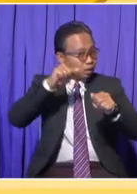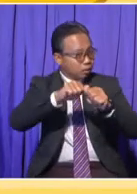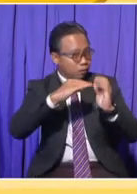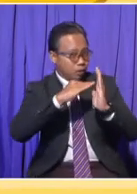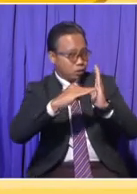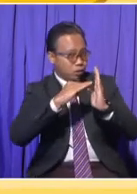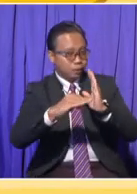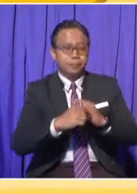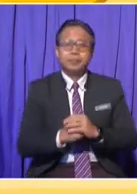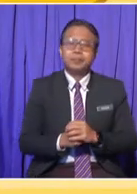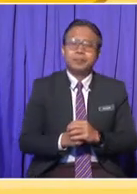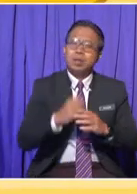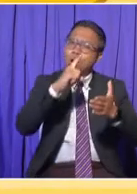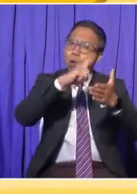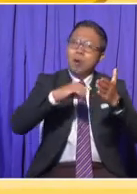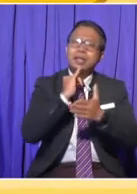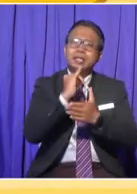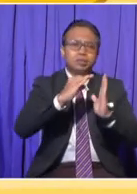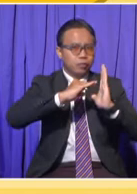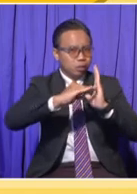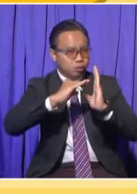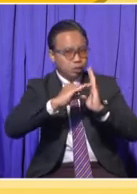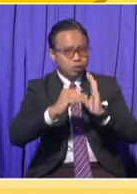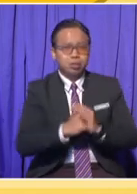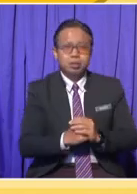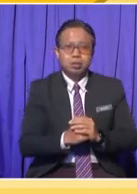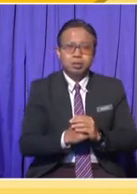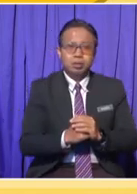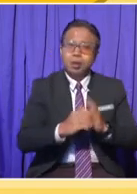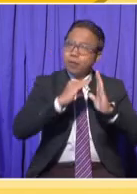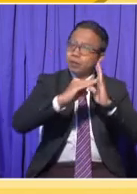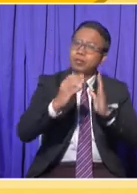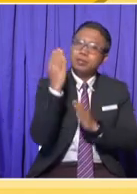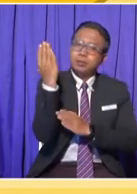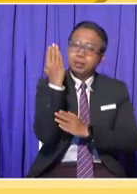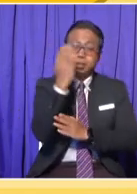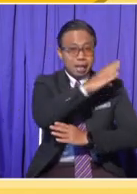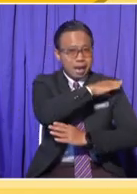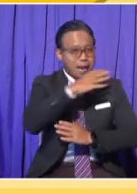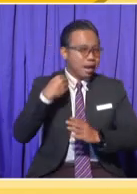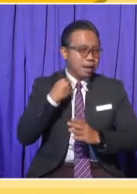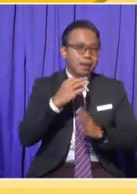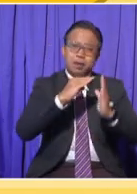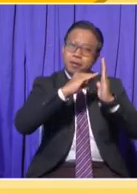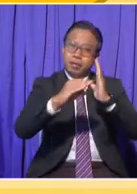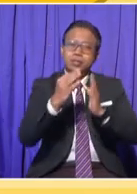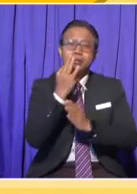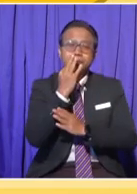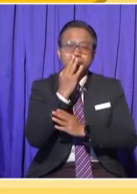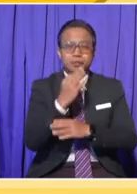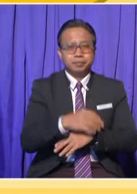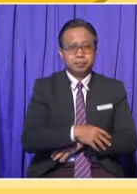fractions. What is fractions? Proper fractions and improper fraction.